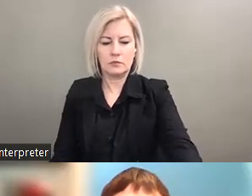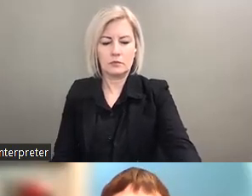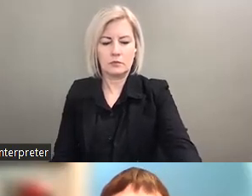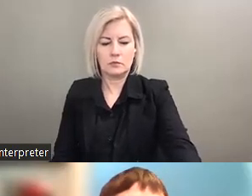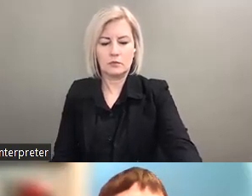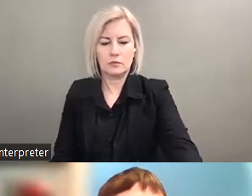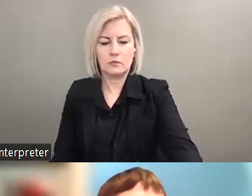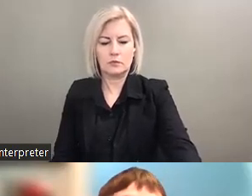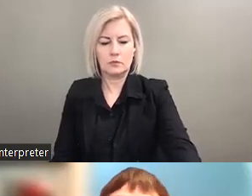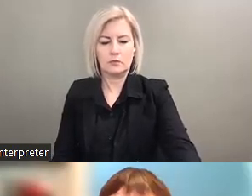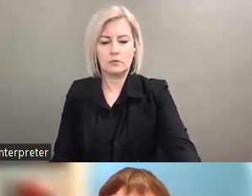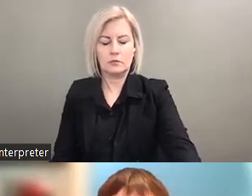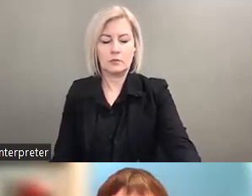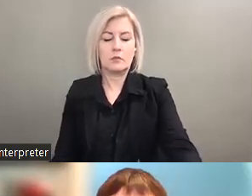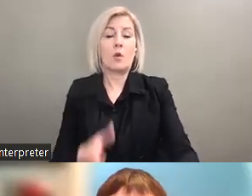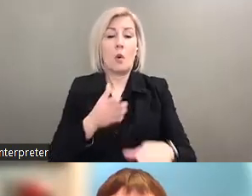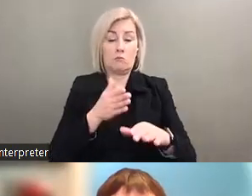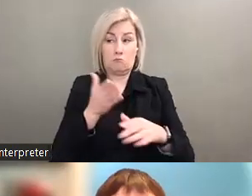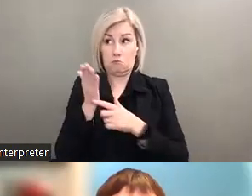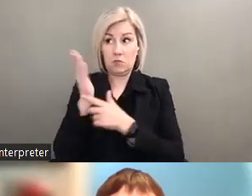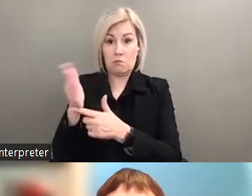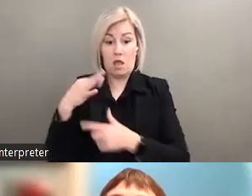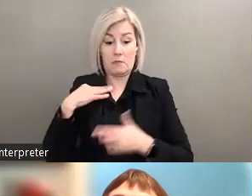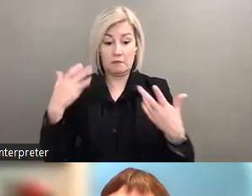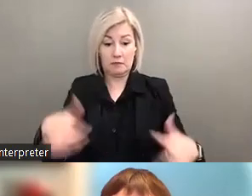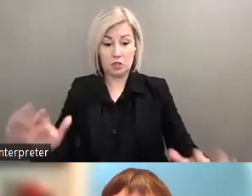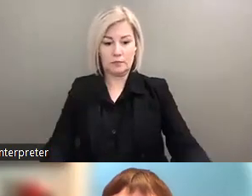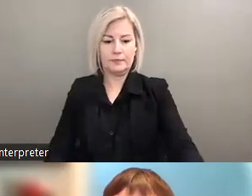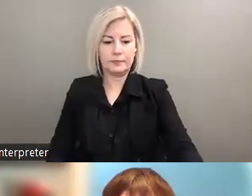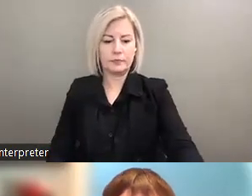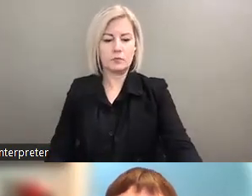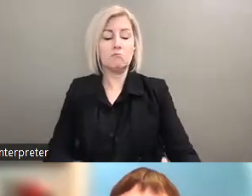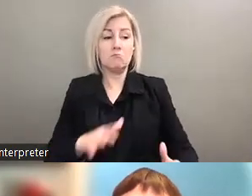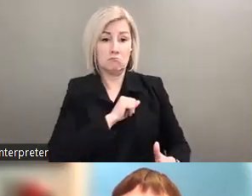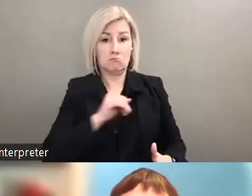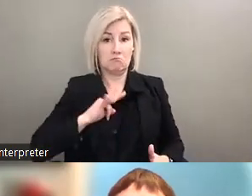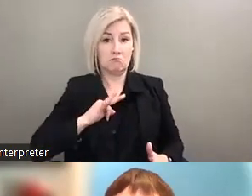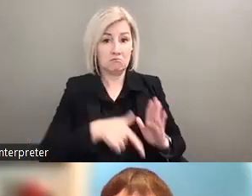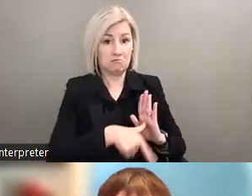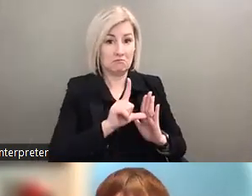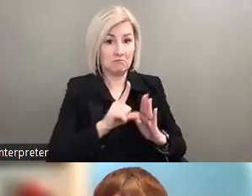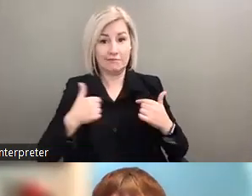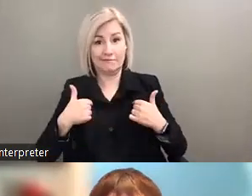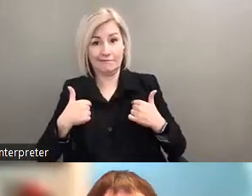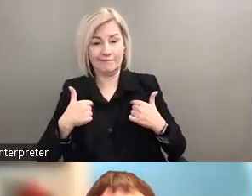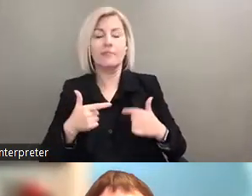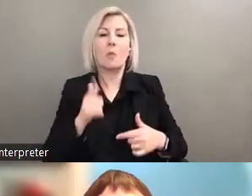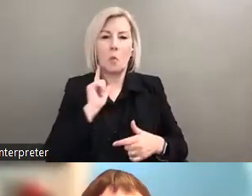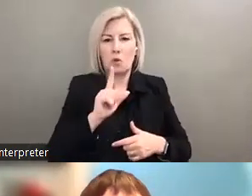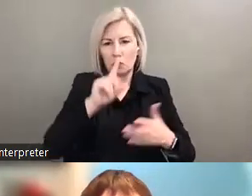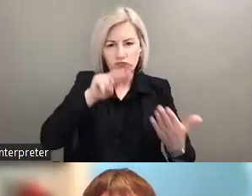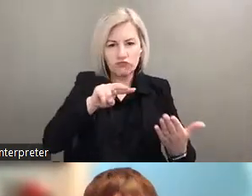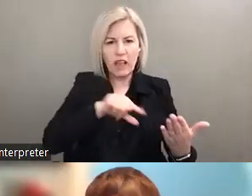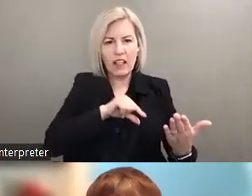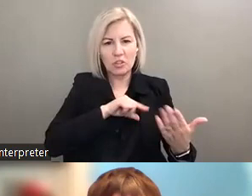All right, so after submitting your application, staff will review it, that's me, for eligibility issues. You'll